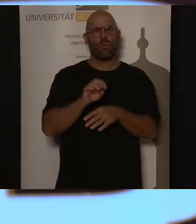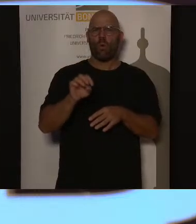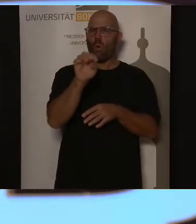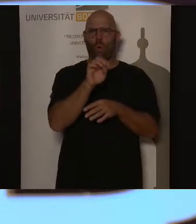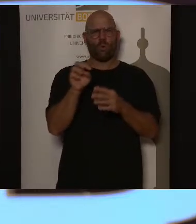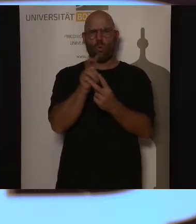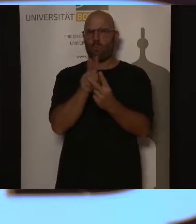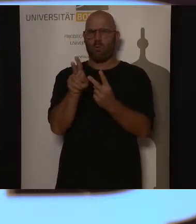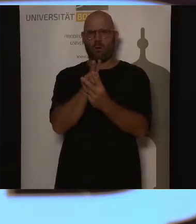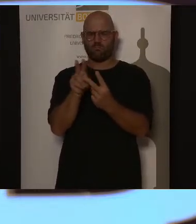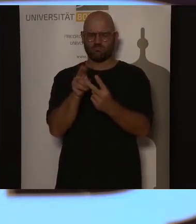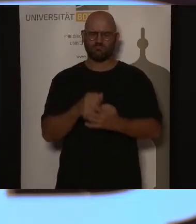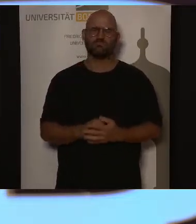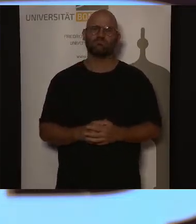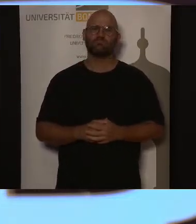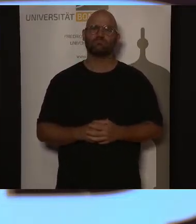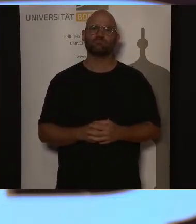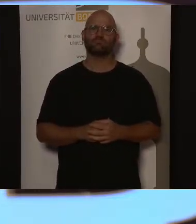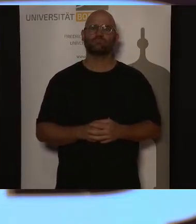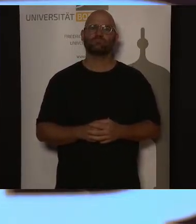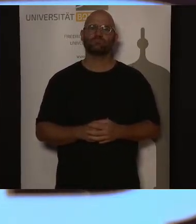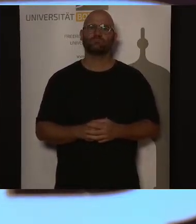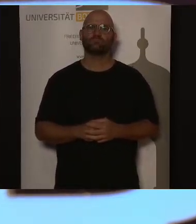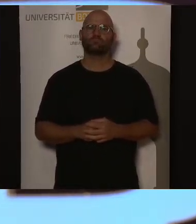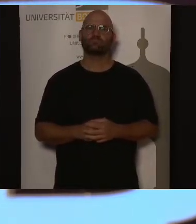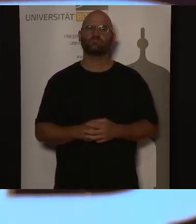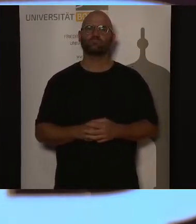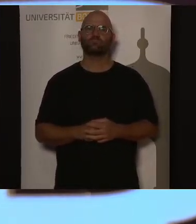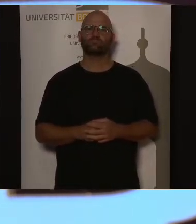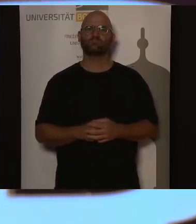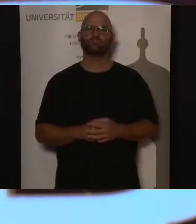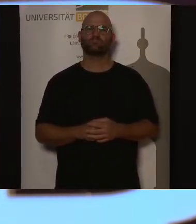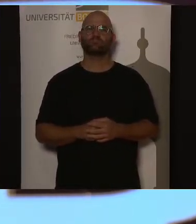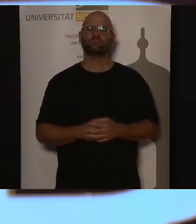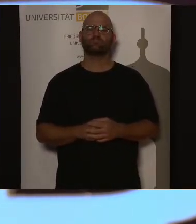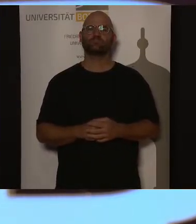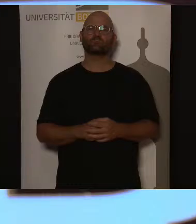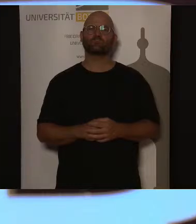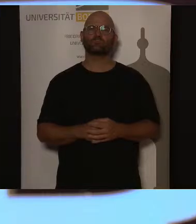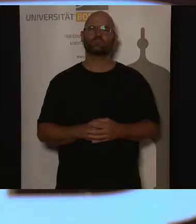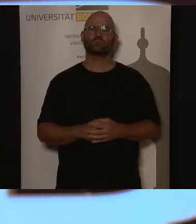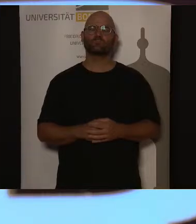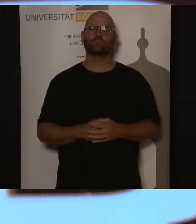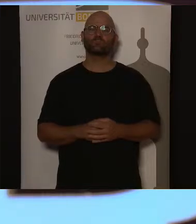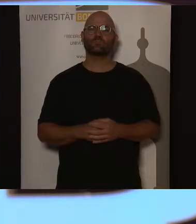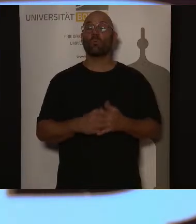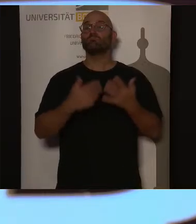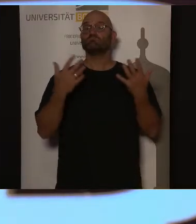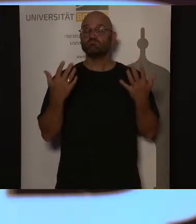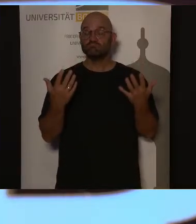in Europe or outside of Europe, and of course